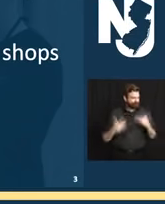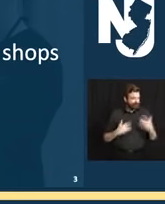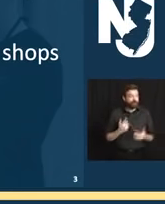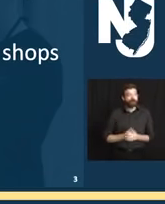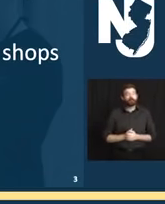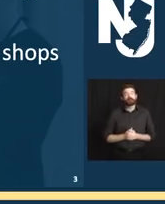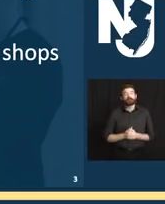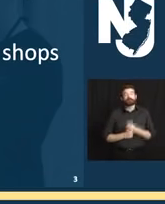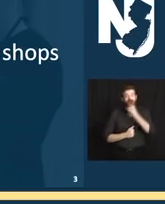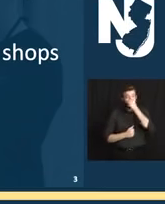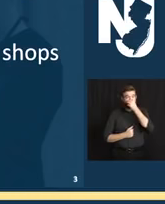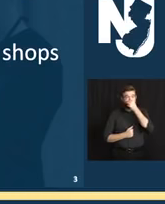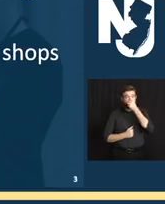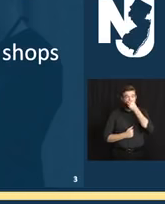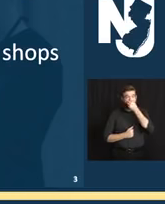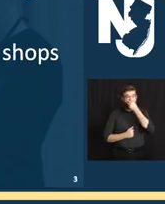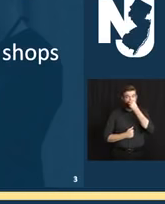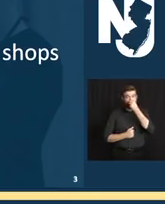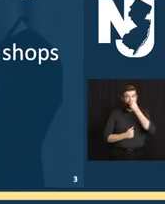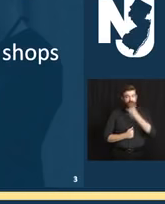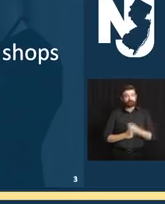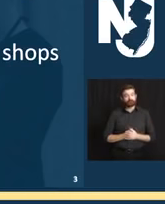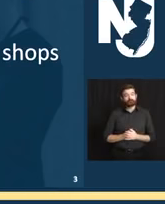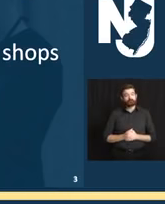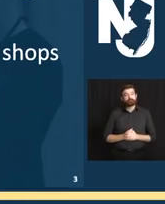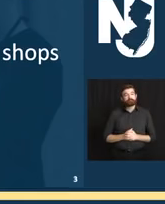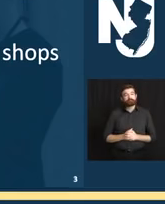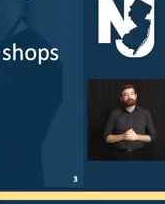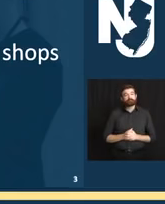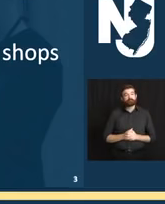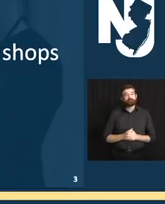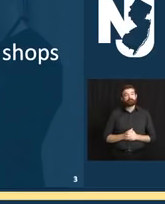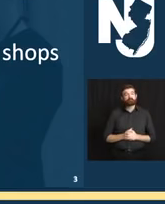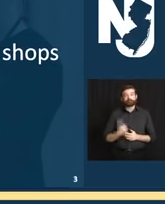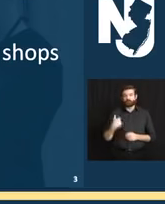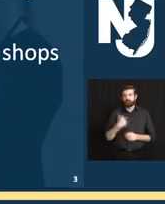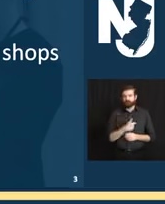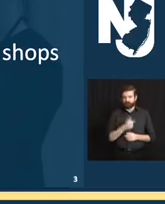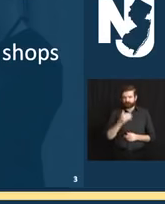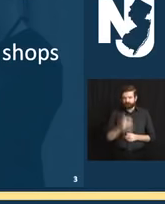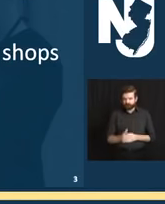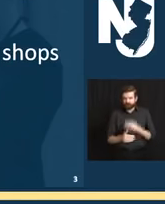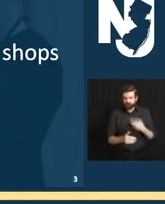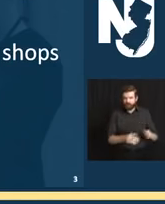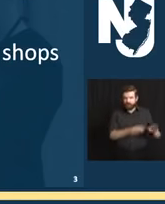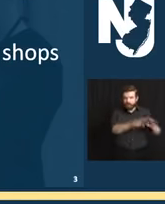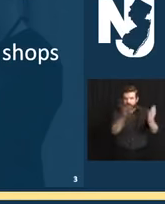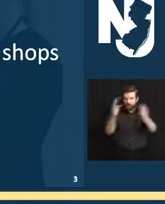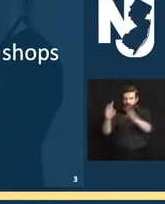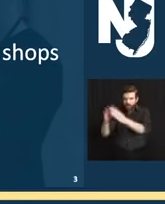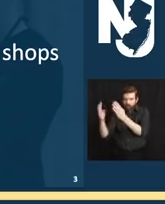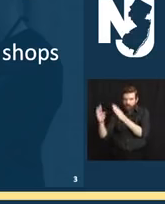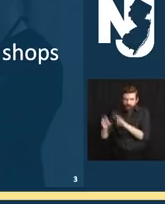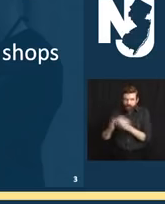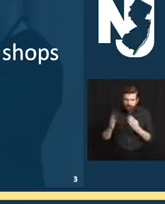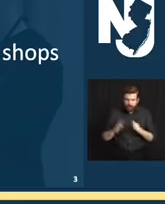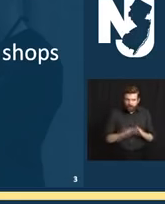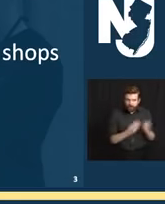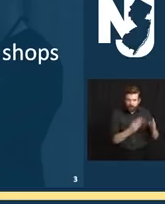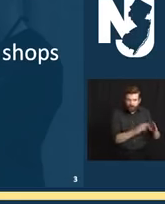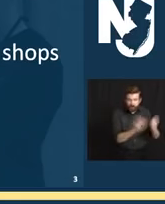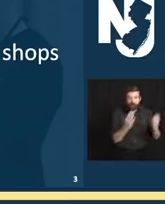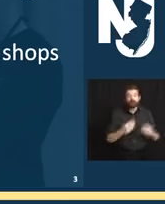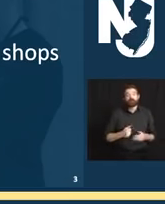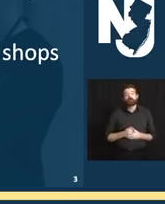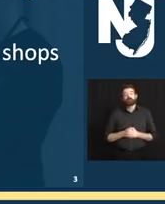step down our road back, the risks increase for COVID-19 to spread if we do not take personal responsibility.